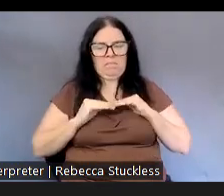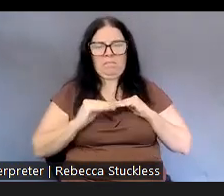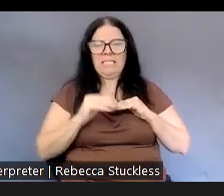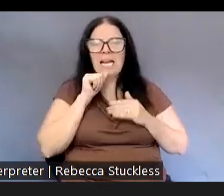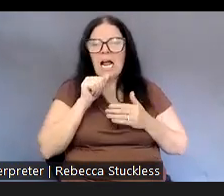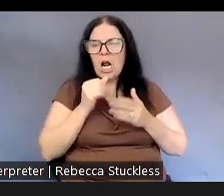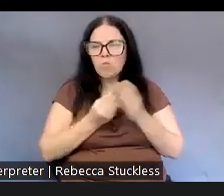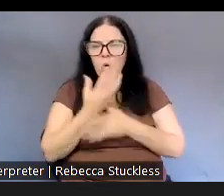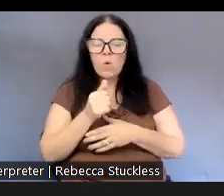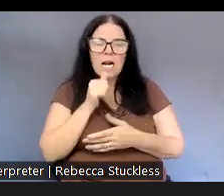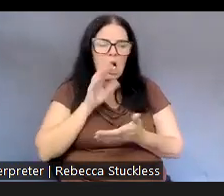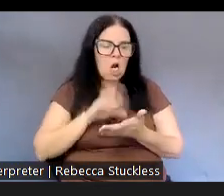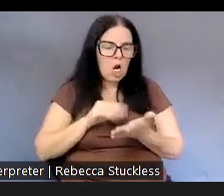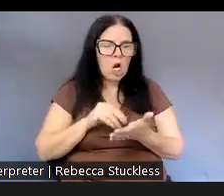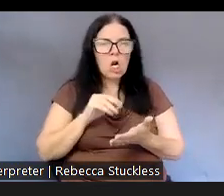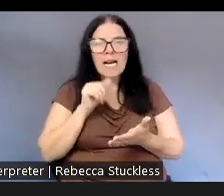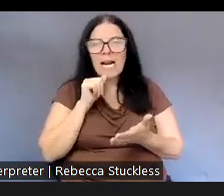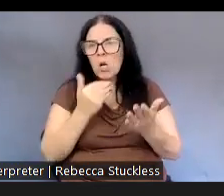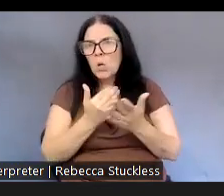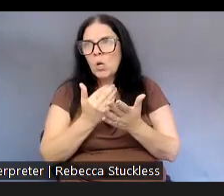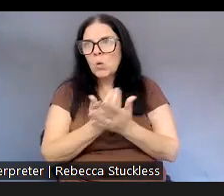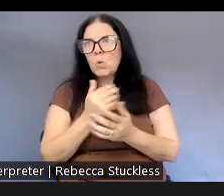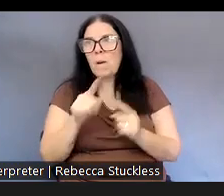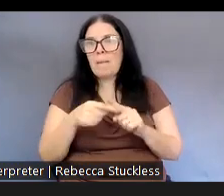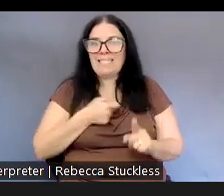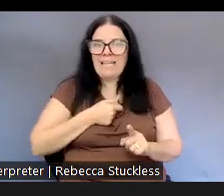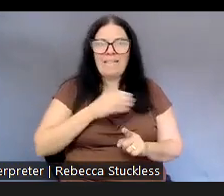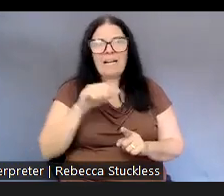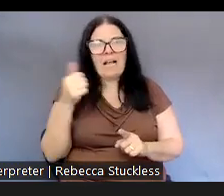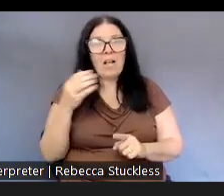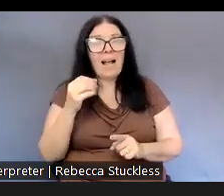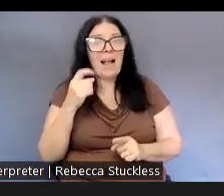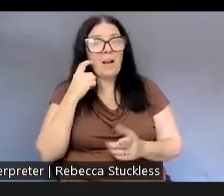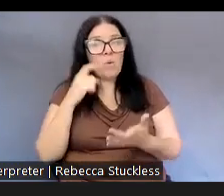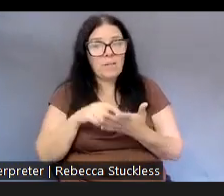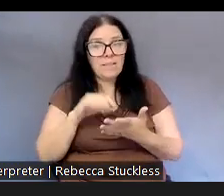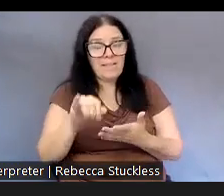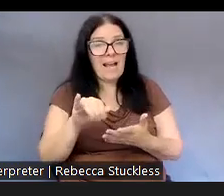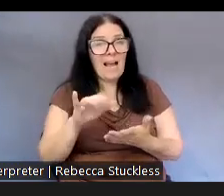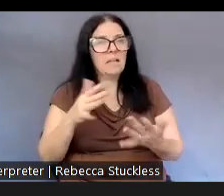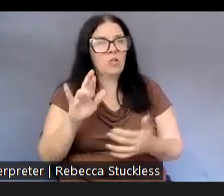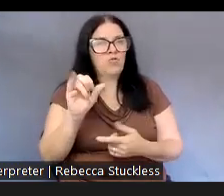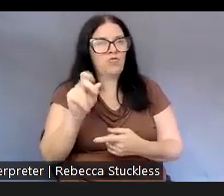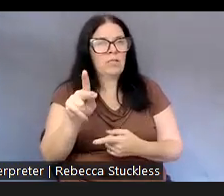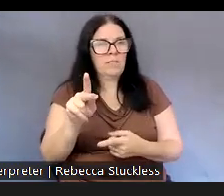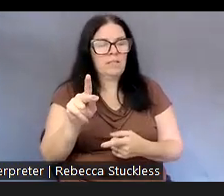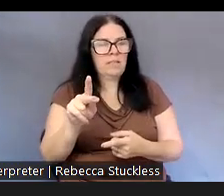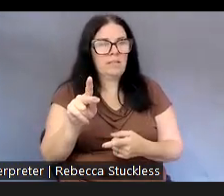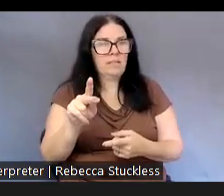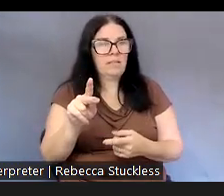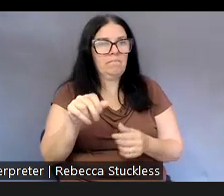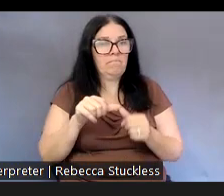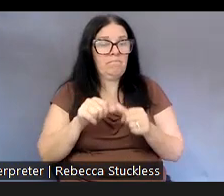new things about self and others. And as noted previously, instead it risks fostering an ongoing state